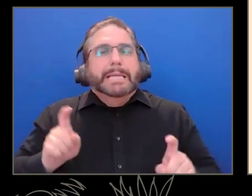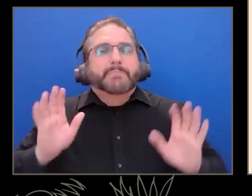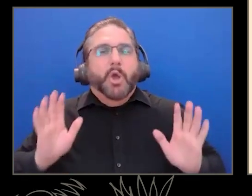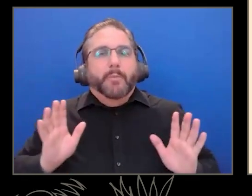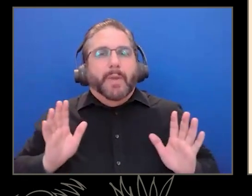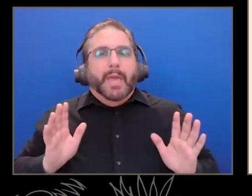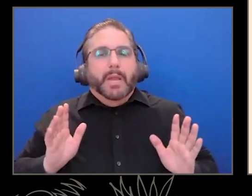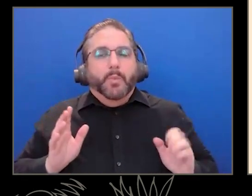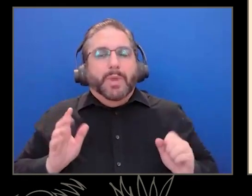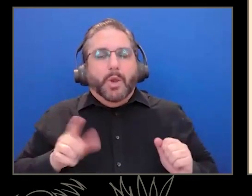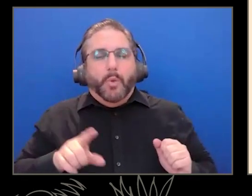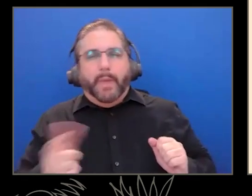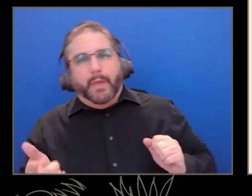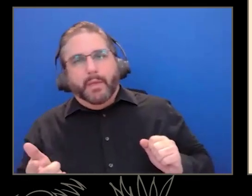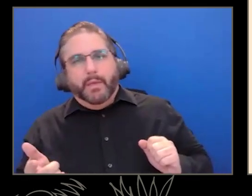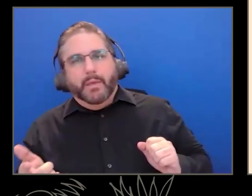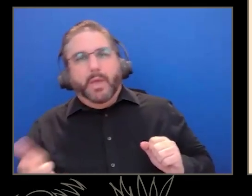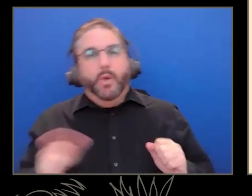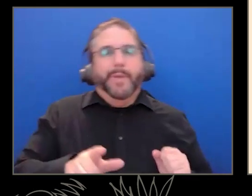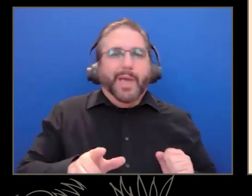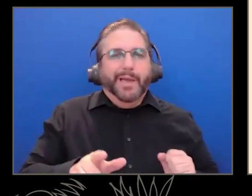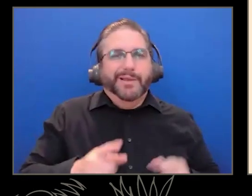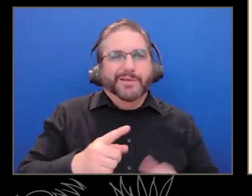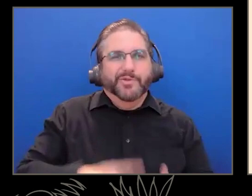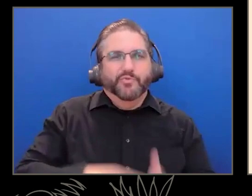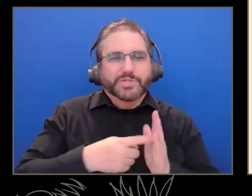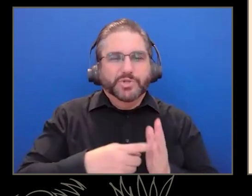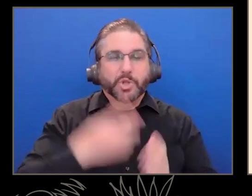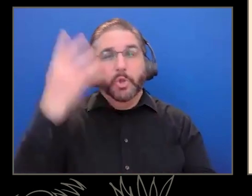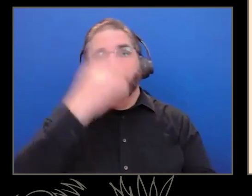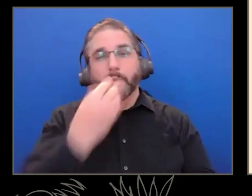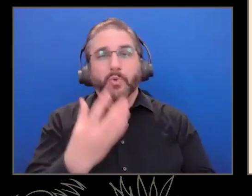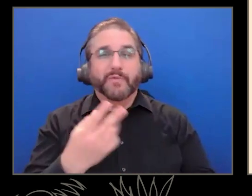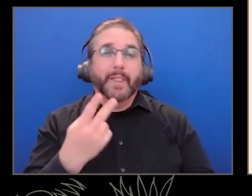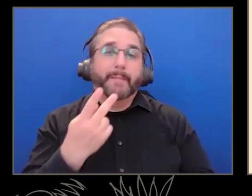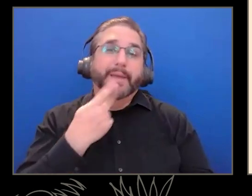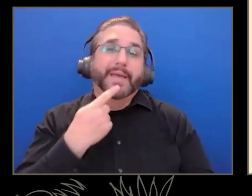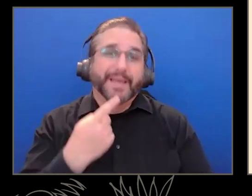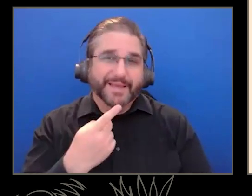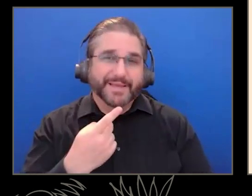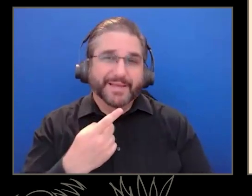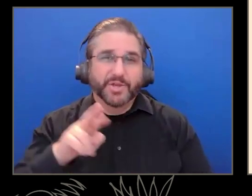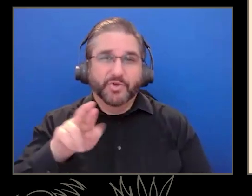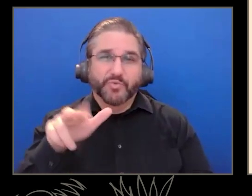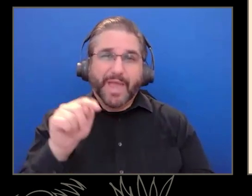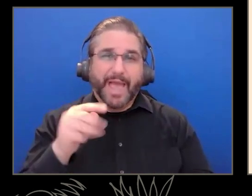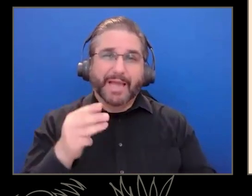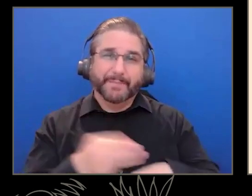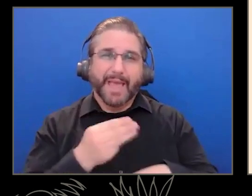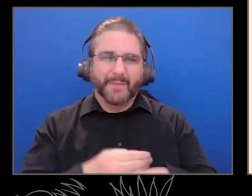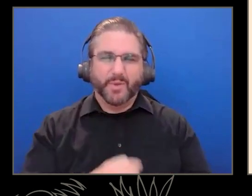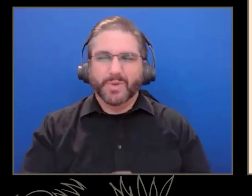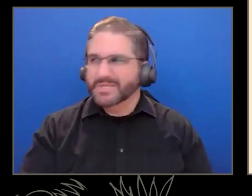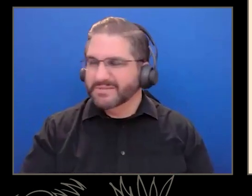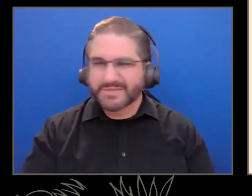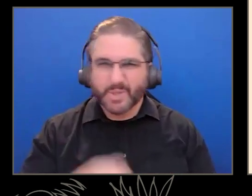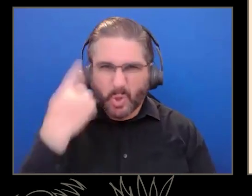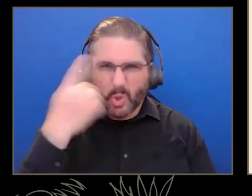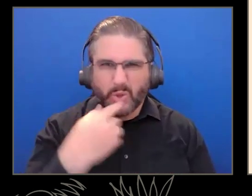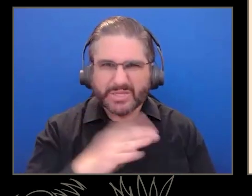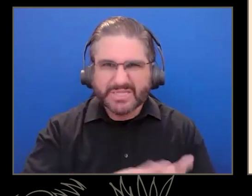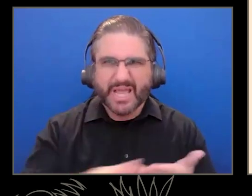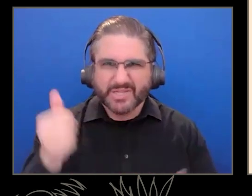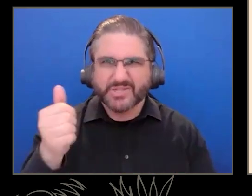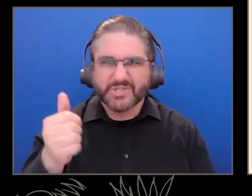off and hopefully go back to beautiful pink React Miami, which looks actually much nicer. And